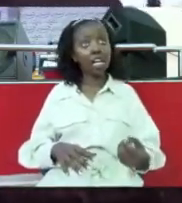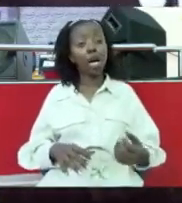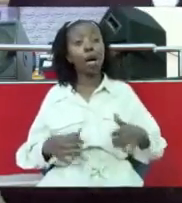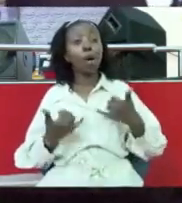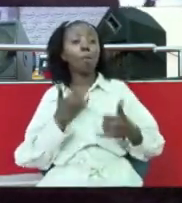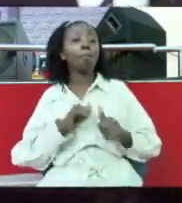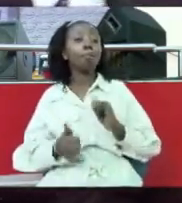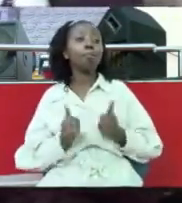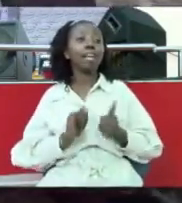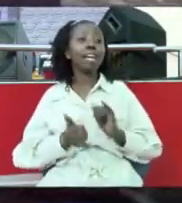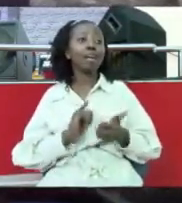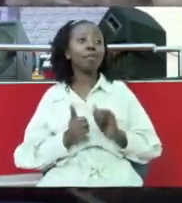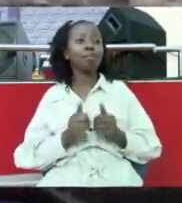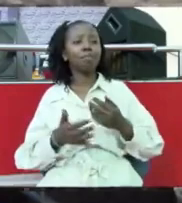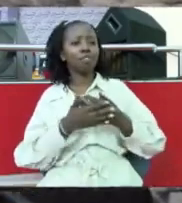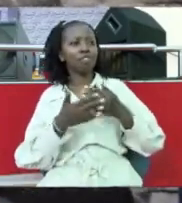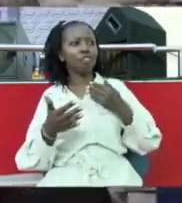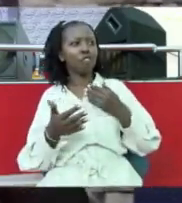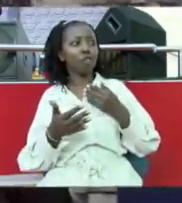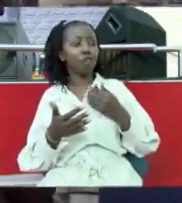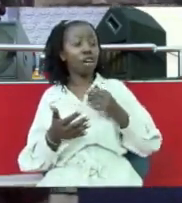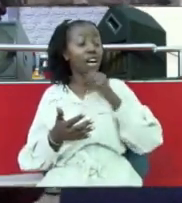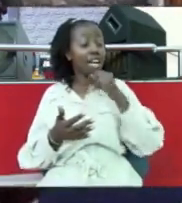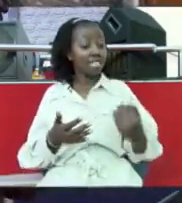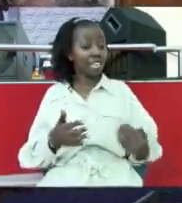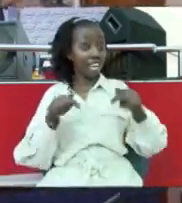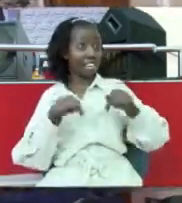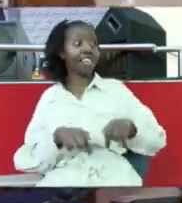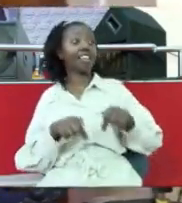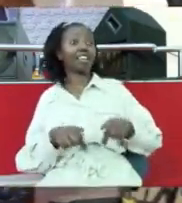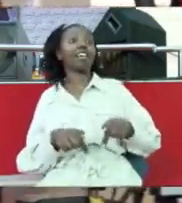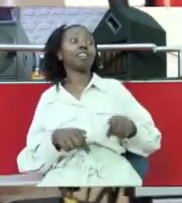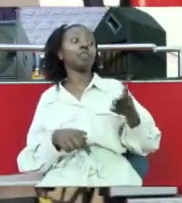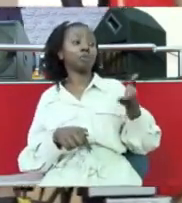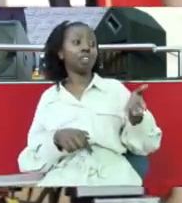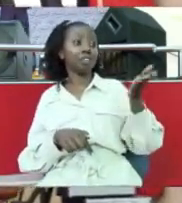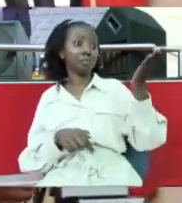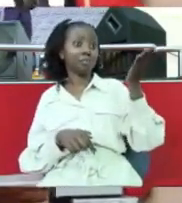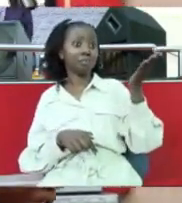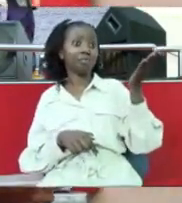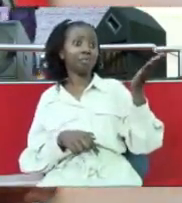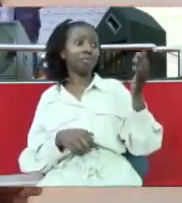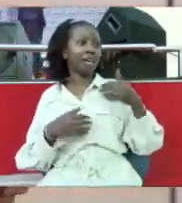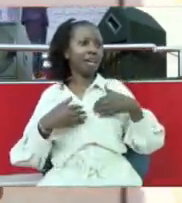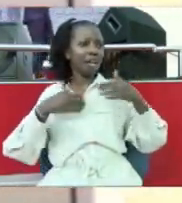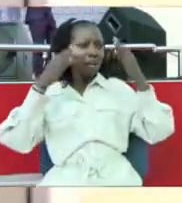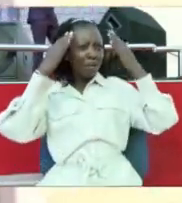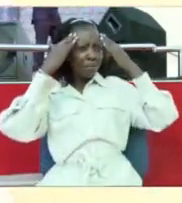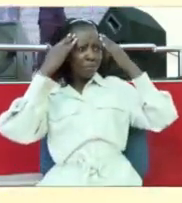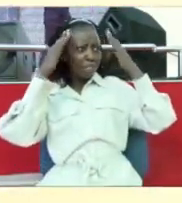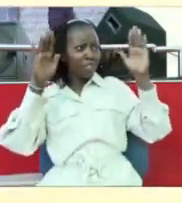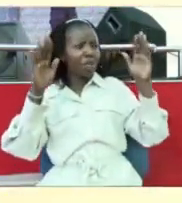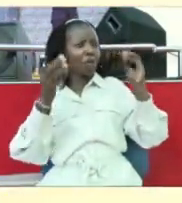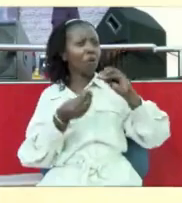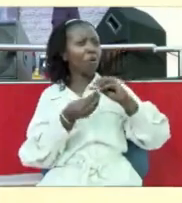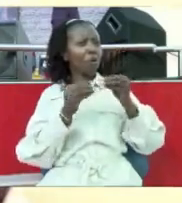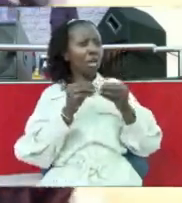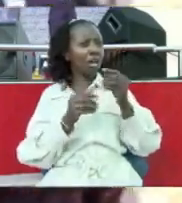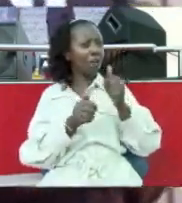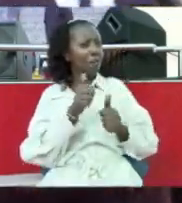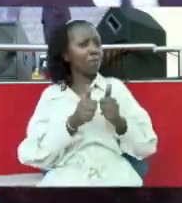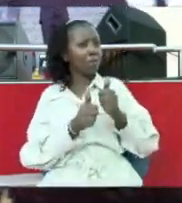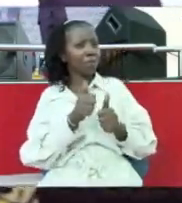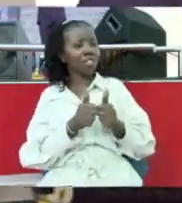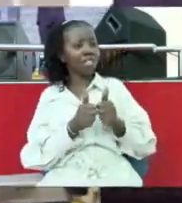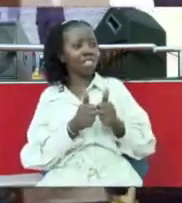ana upendo. Wow, wow. He is in the house today. Yuko katika nyumba leo. I don't know what number he was. Sijui alikuwa